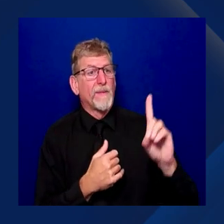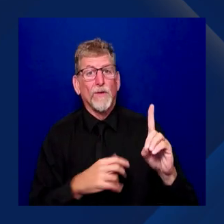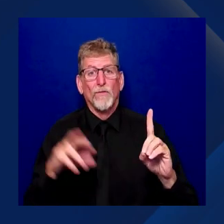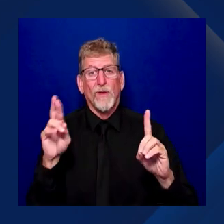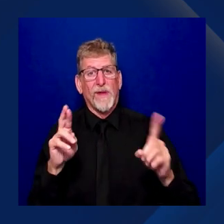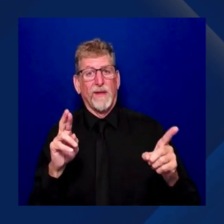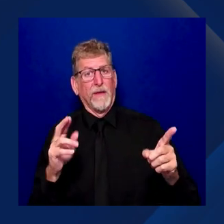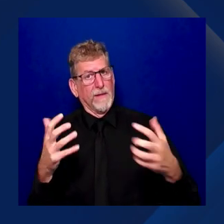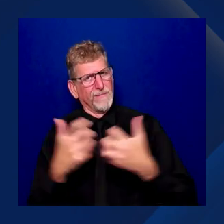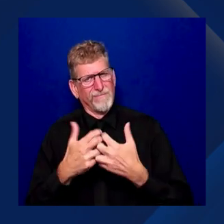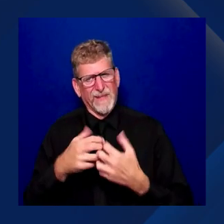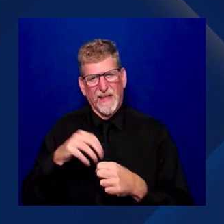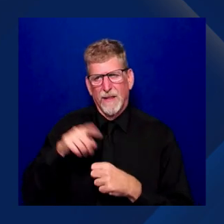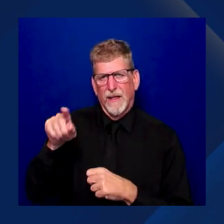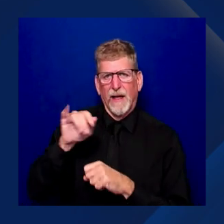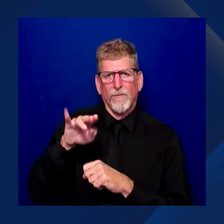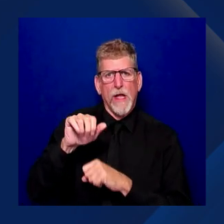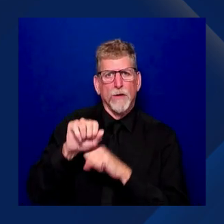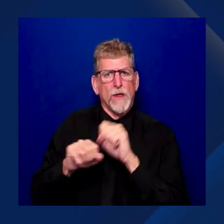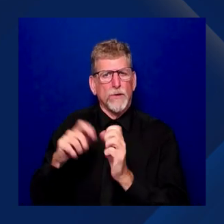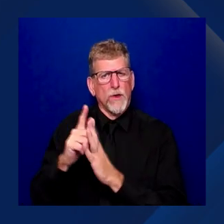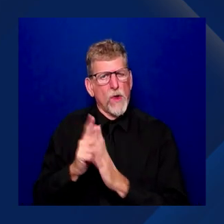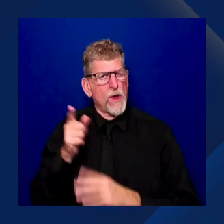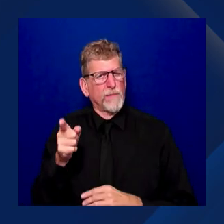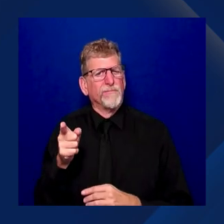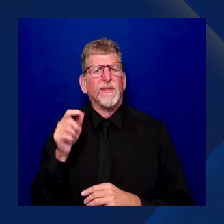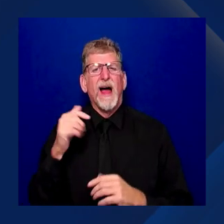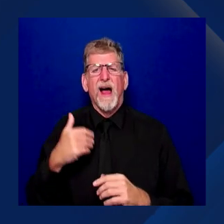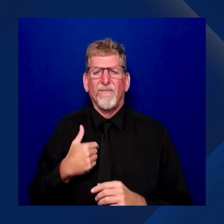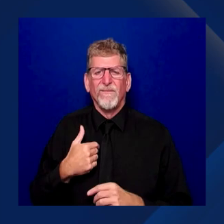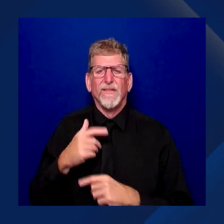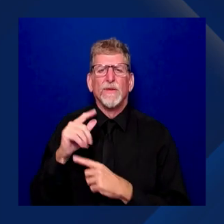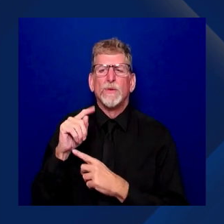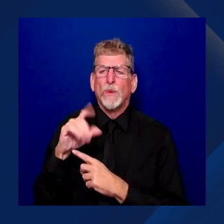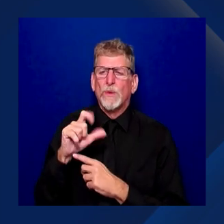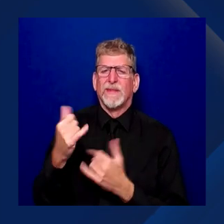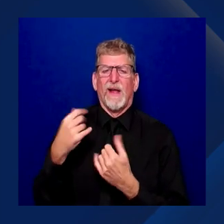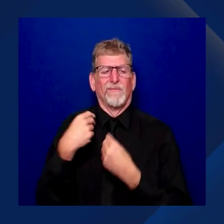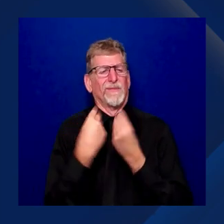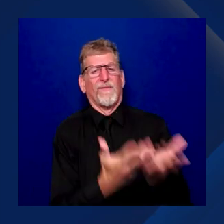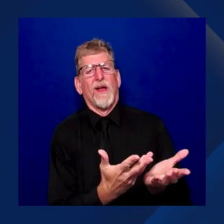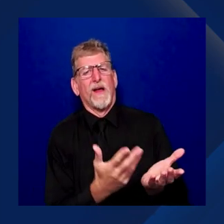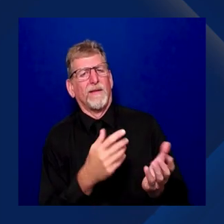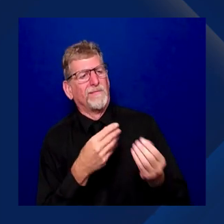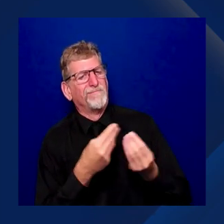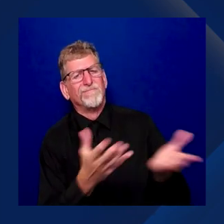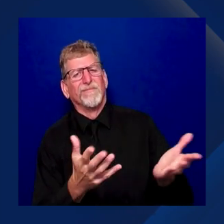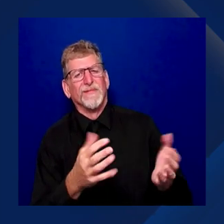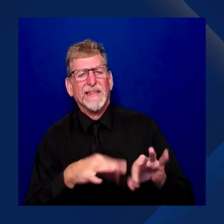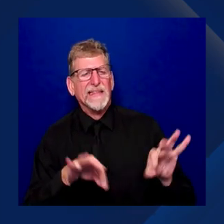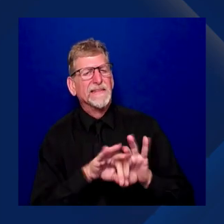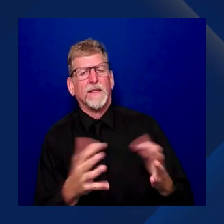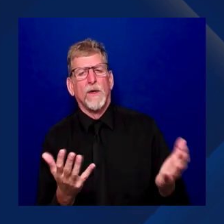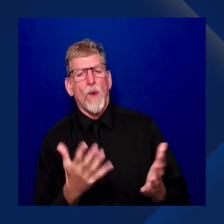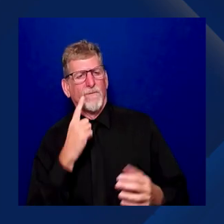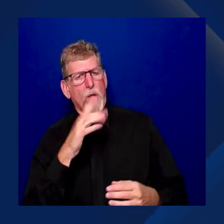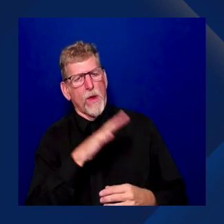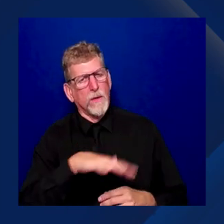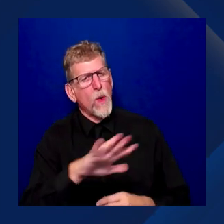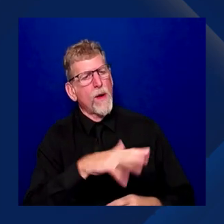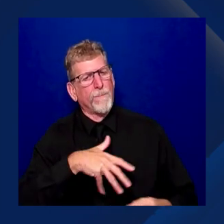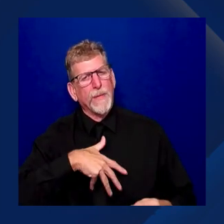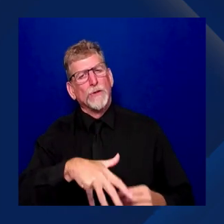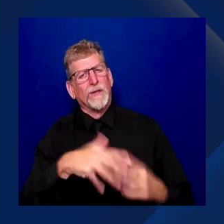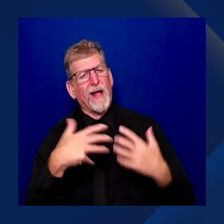we have the tools to build the resources that are so crucial to maternal health, including water infrastructure,